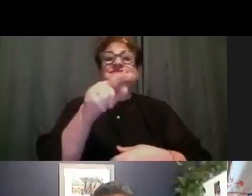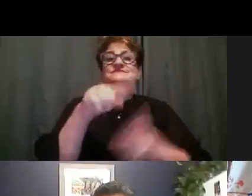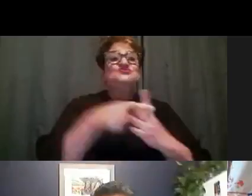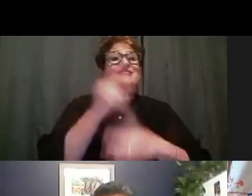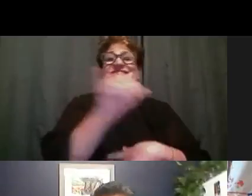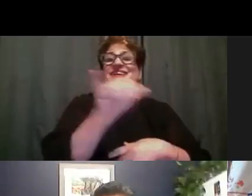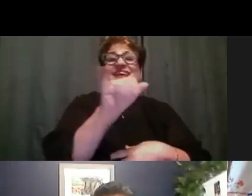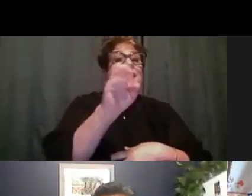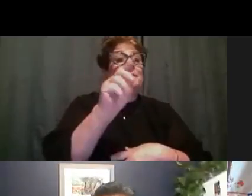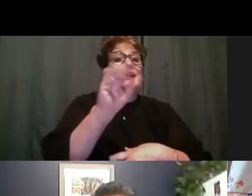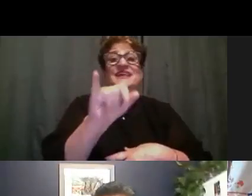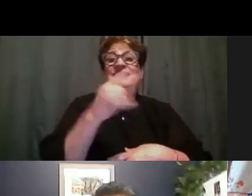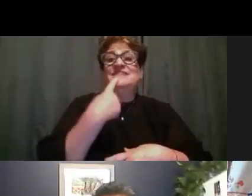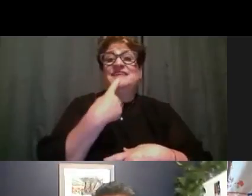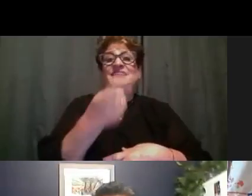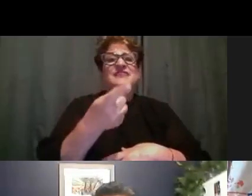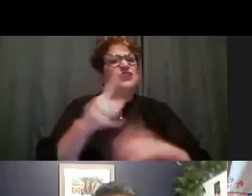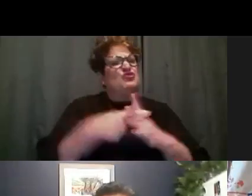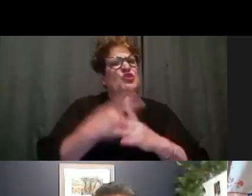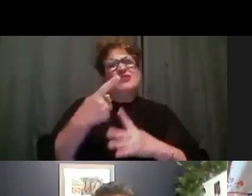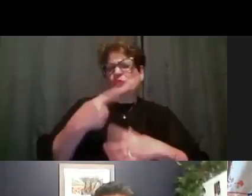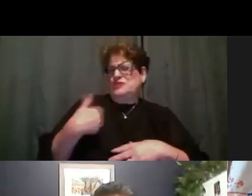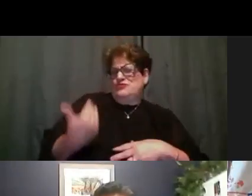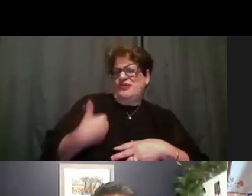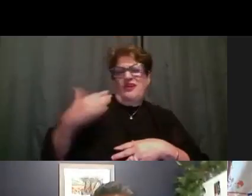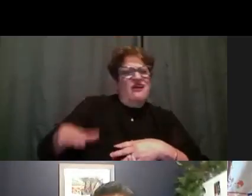it starts when you're young.